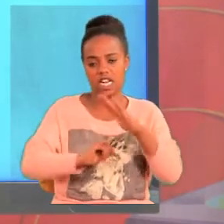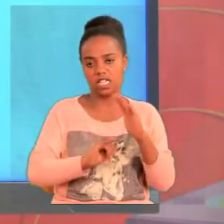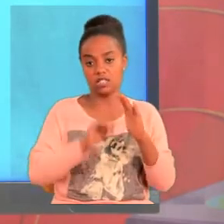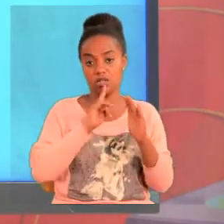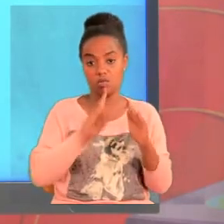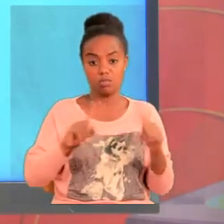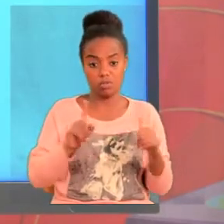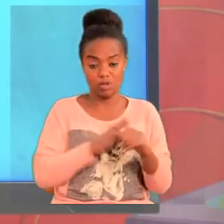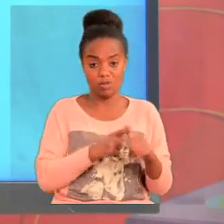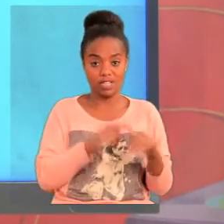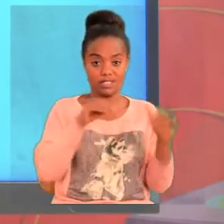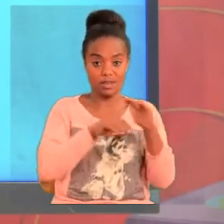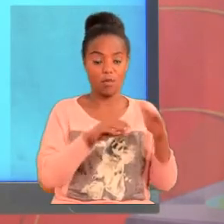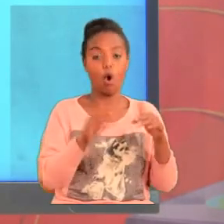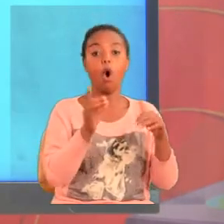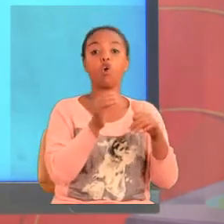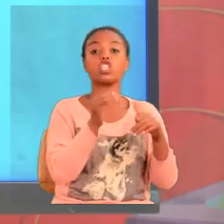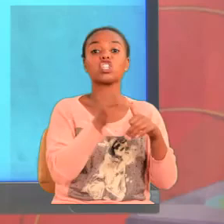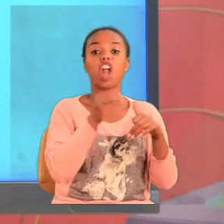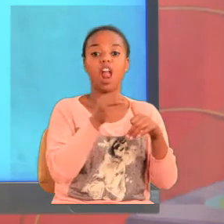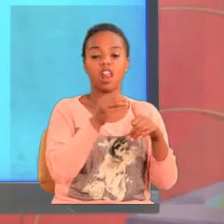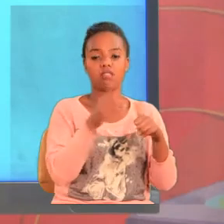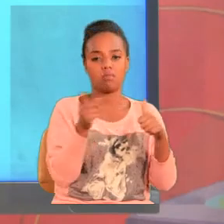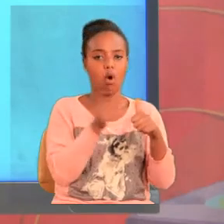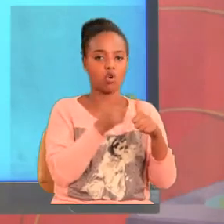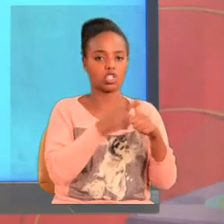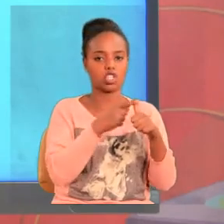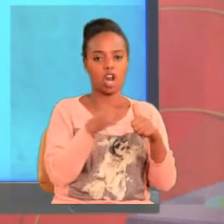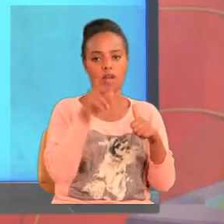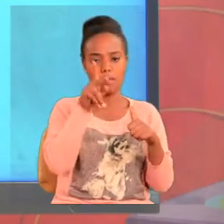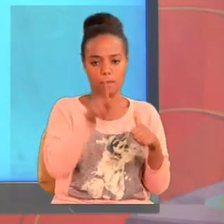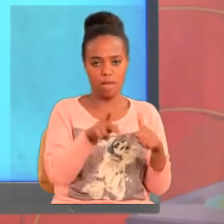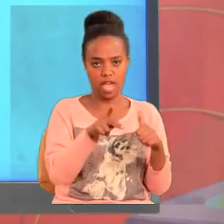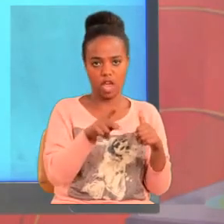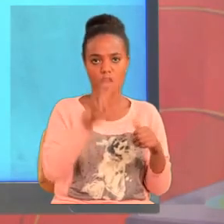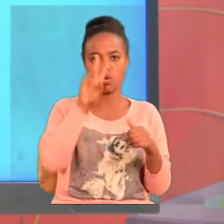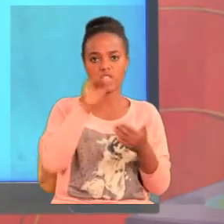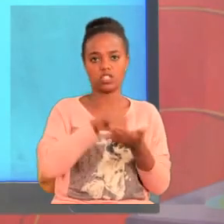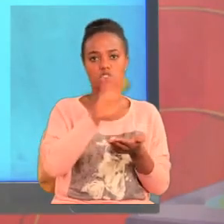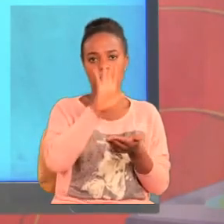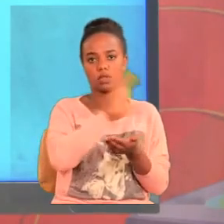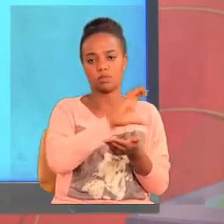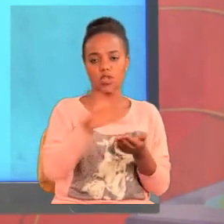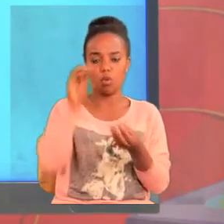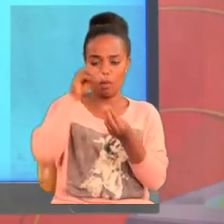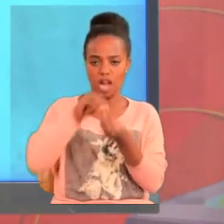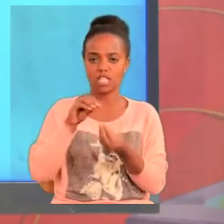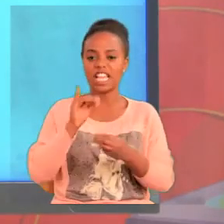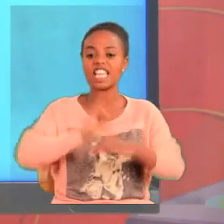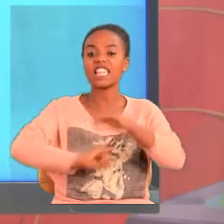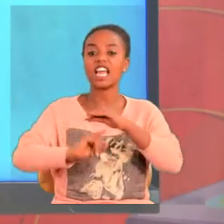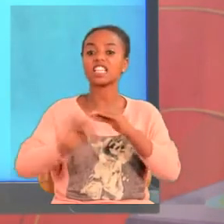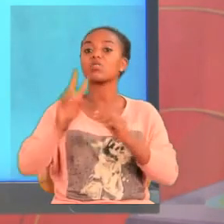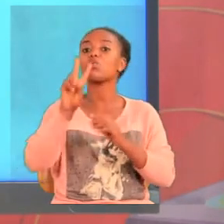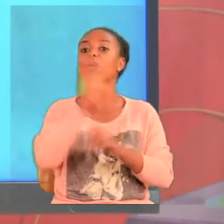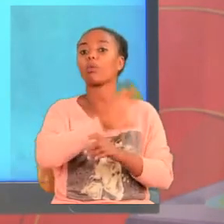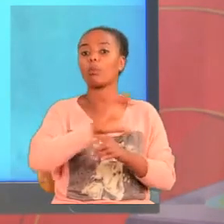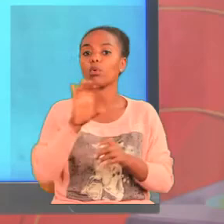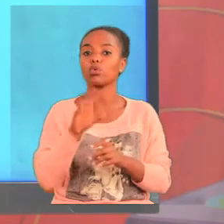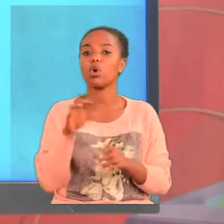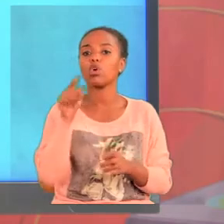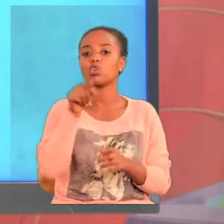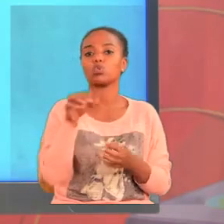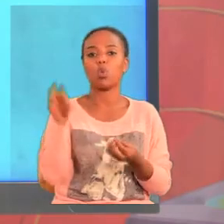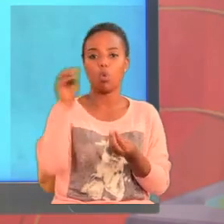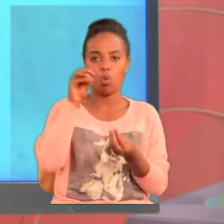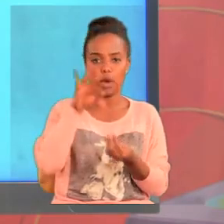Therefore, the money originally you invested is 2,500 and the interest is 200. Adding these two, you get